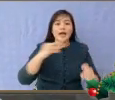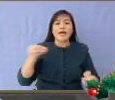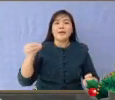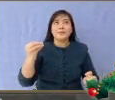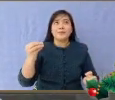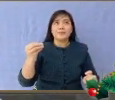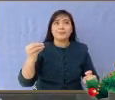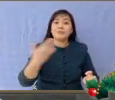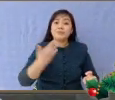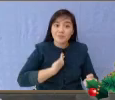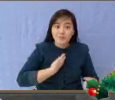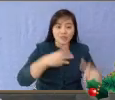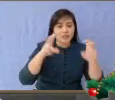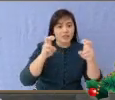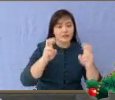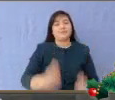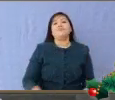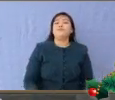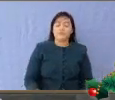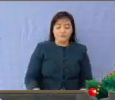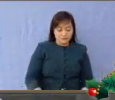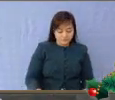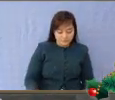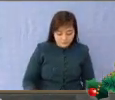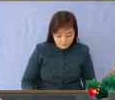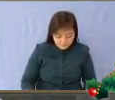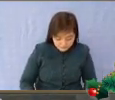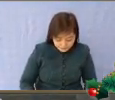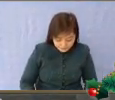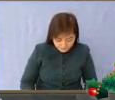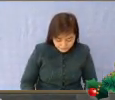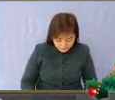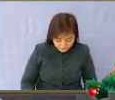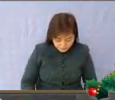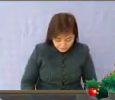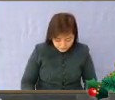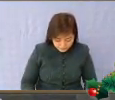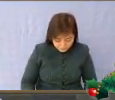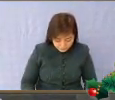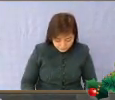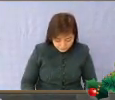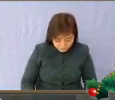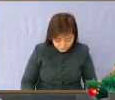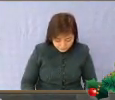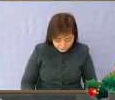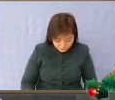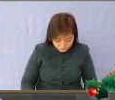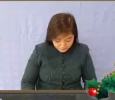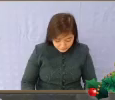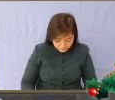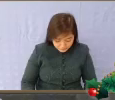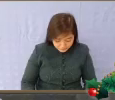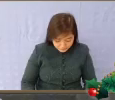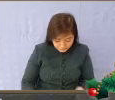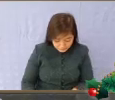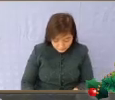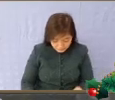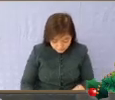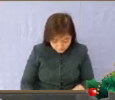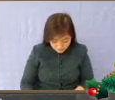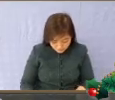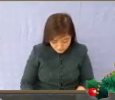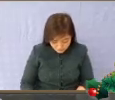number 1 down to verse number 3, ang sabi ng Biblia, the Lord. So merong kausap si David, and then meron siyang